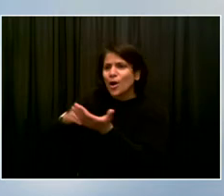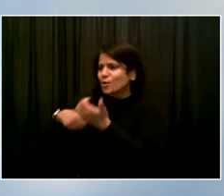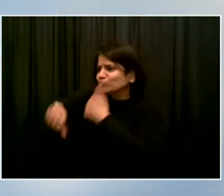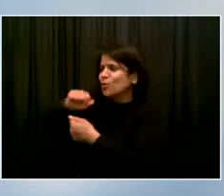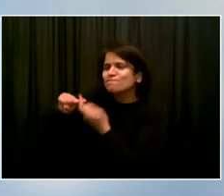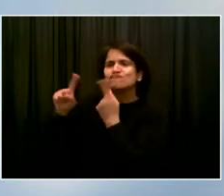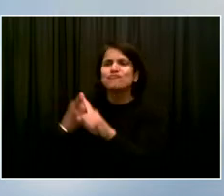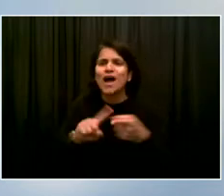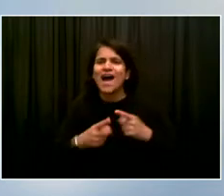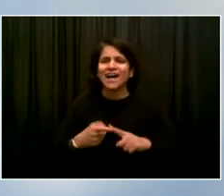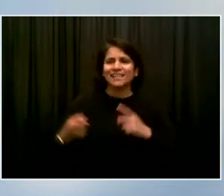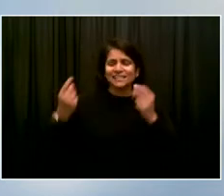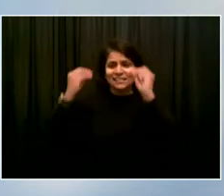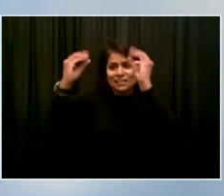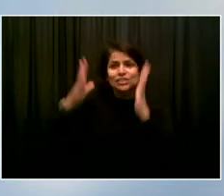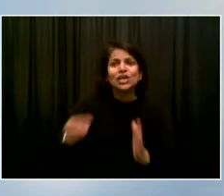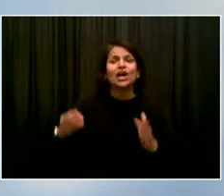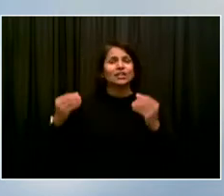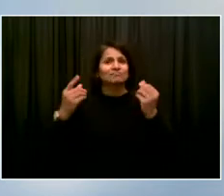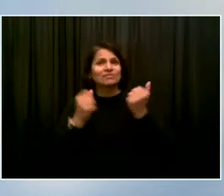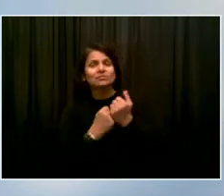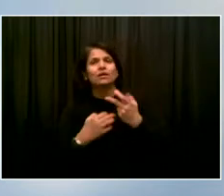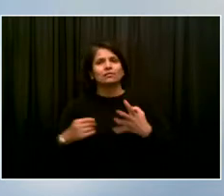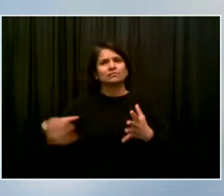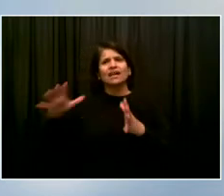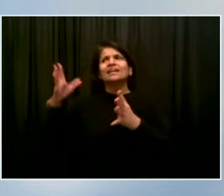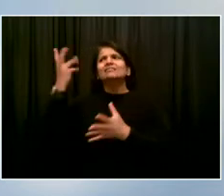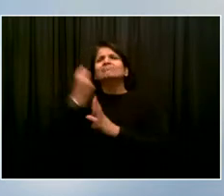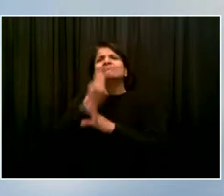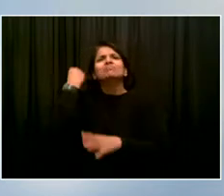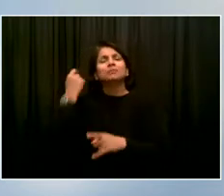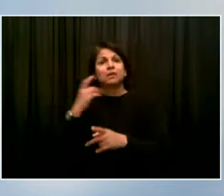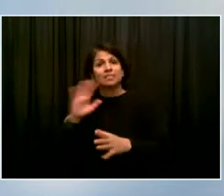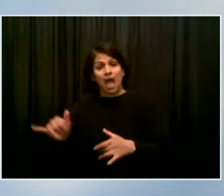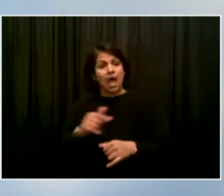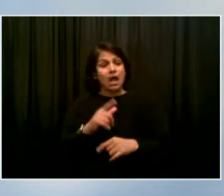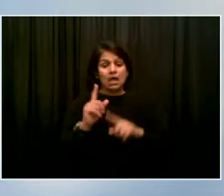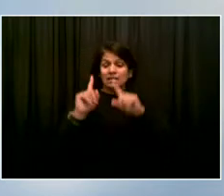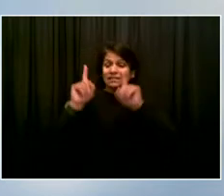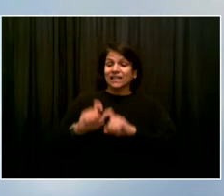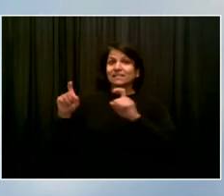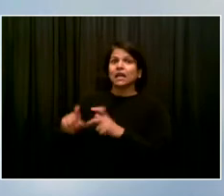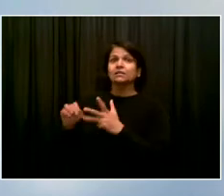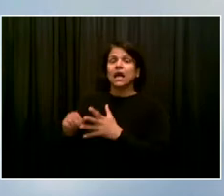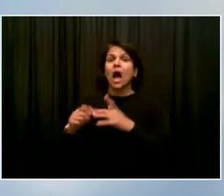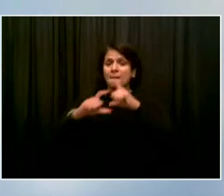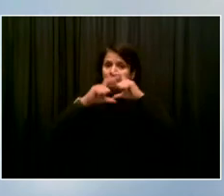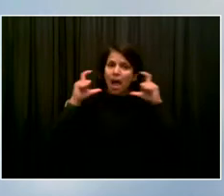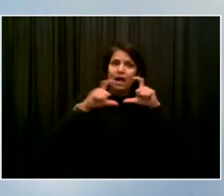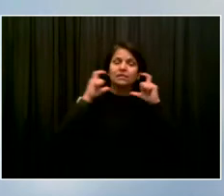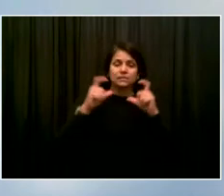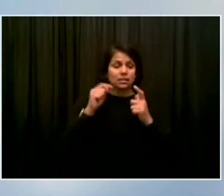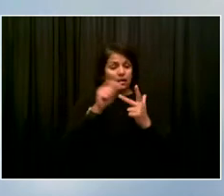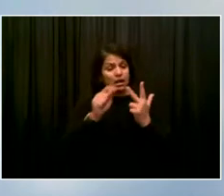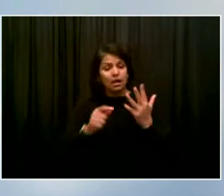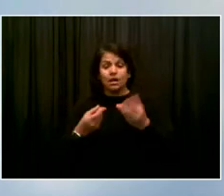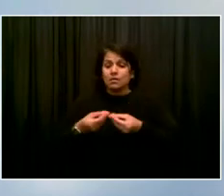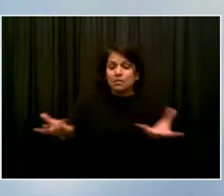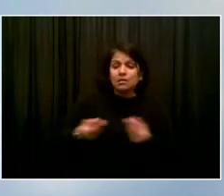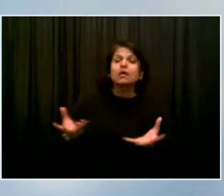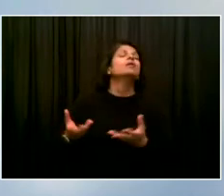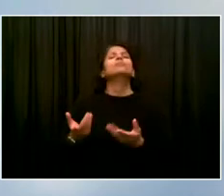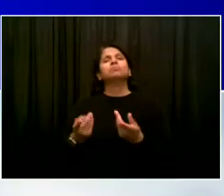kids in school with caring adults helping them regain everything that this pandemic took from them. Thank you, Mayor de